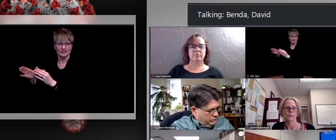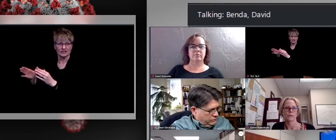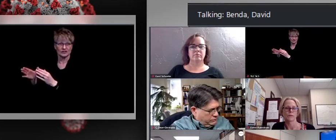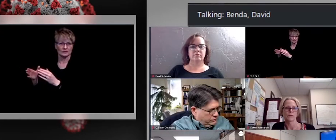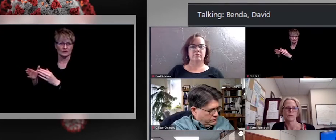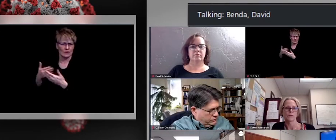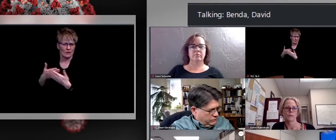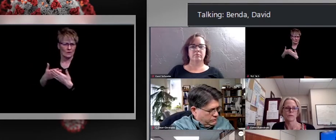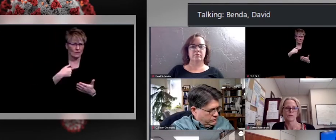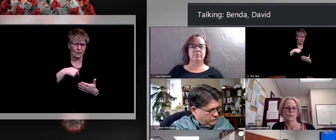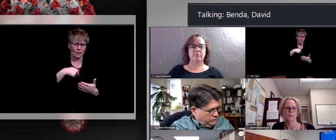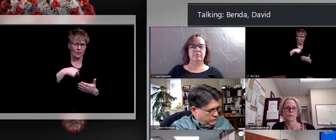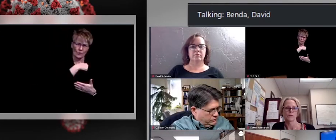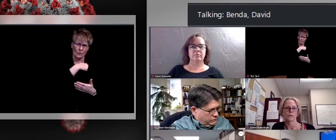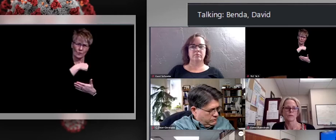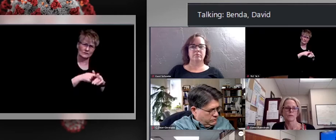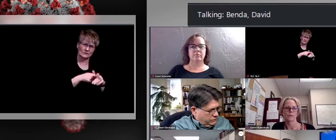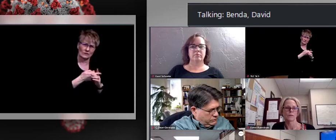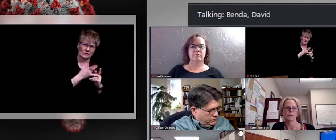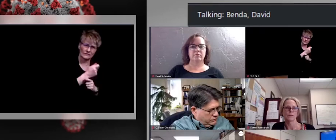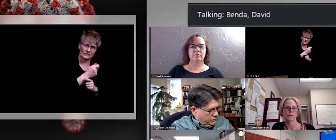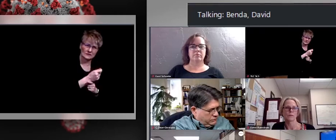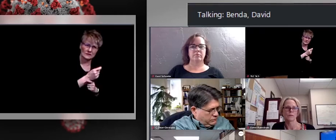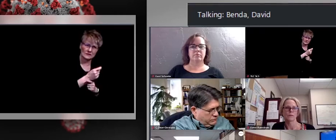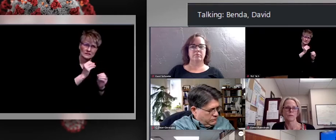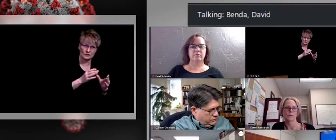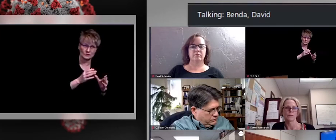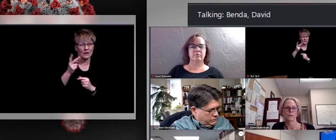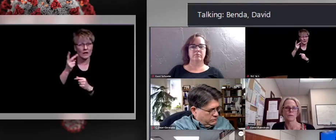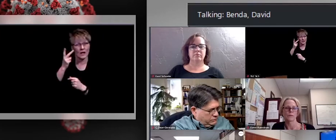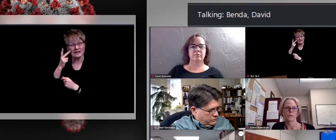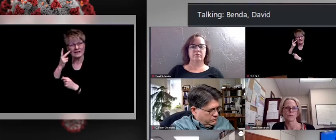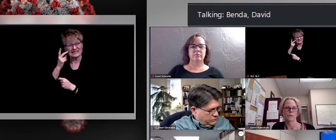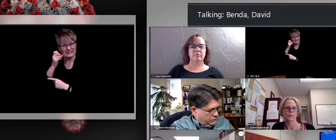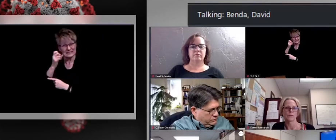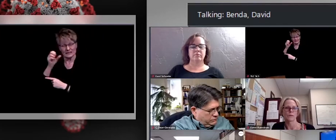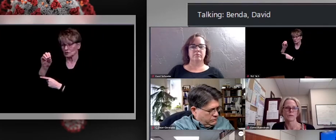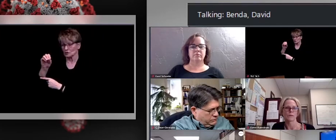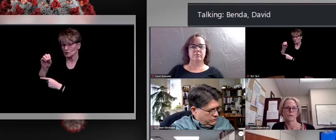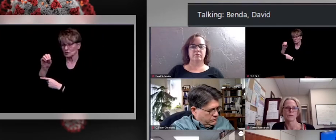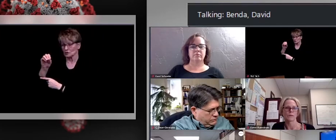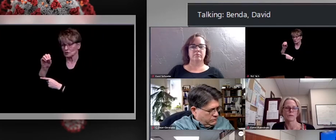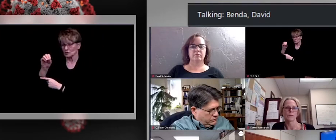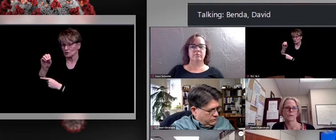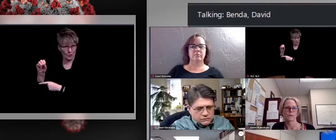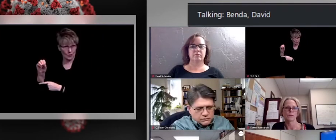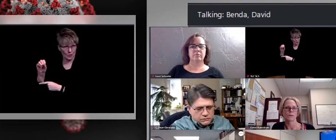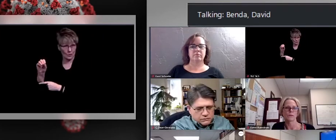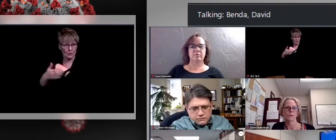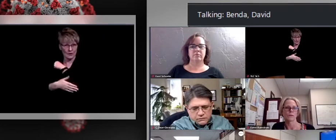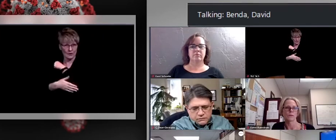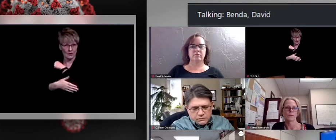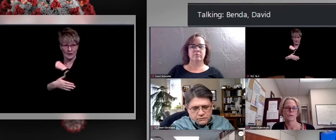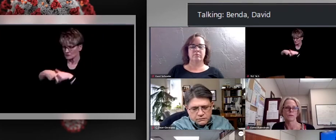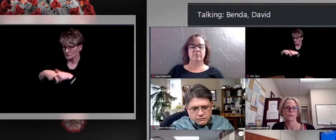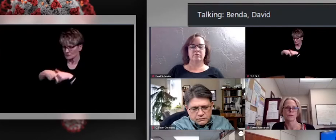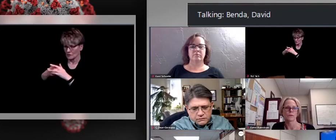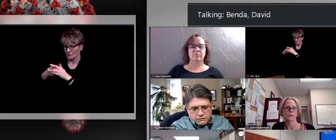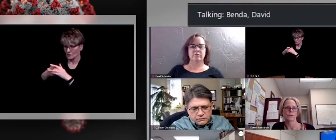vaccinating individuals who are 50 and older. Which, you know, from the outside looking